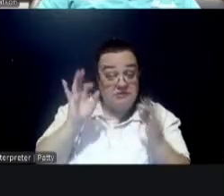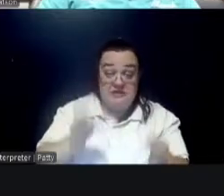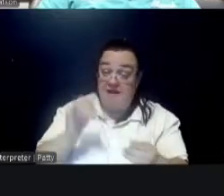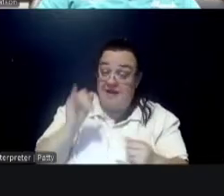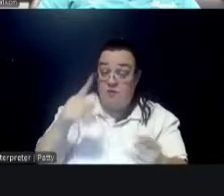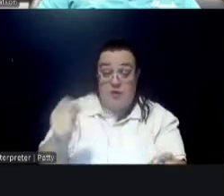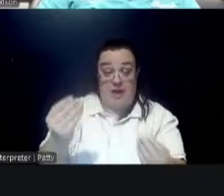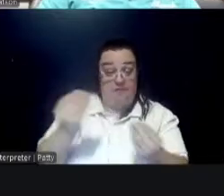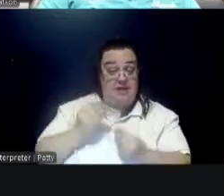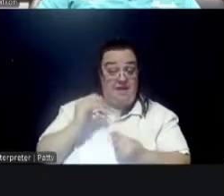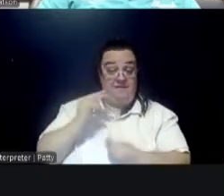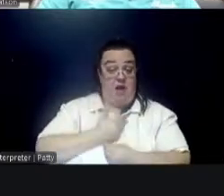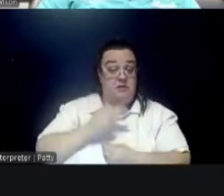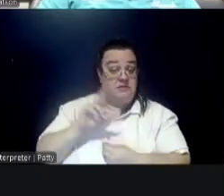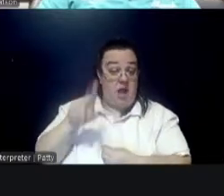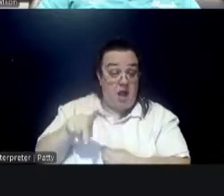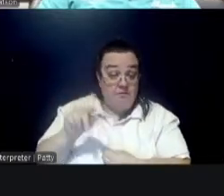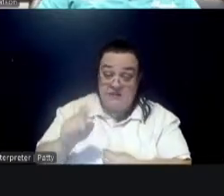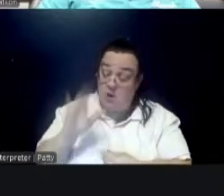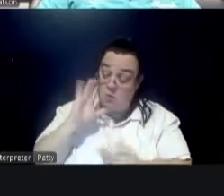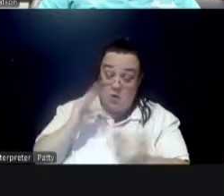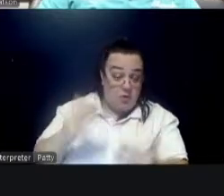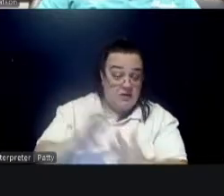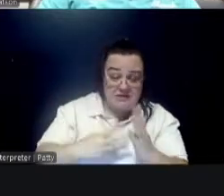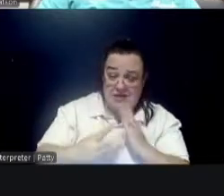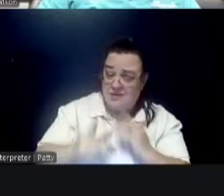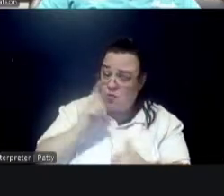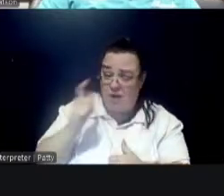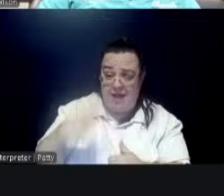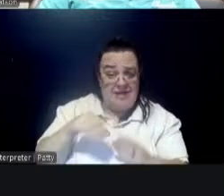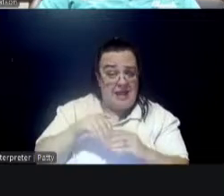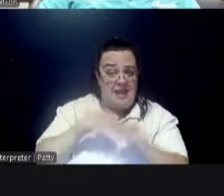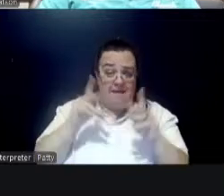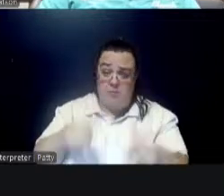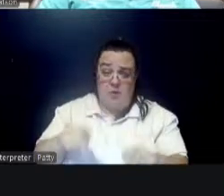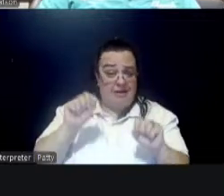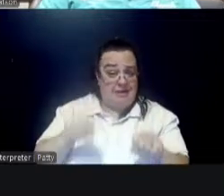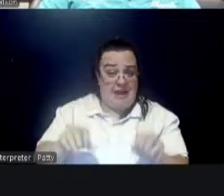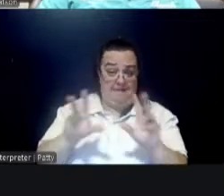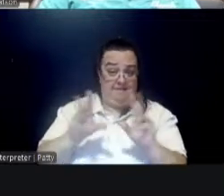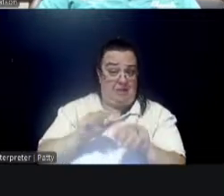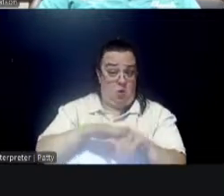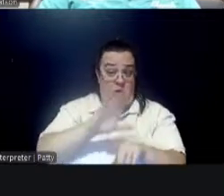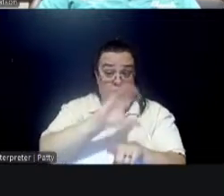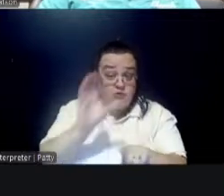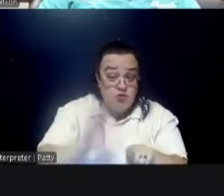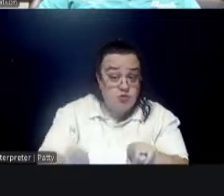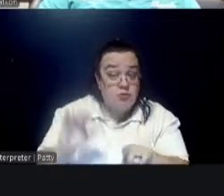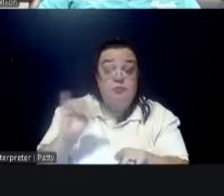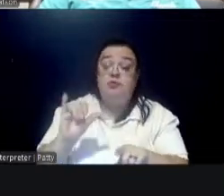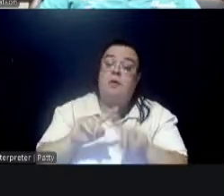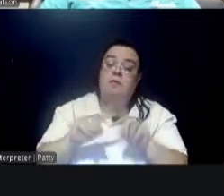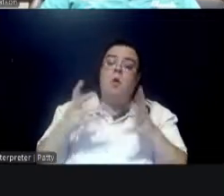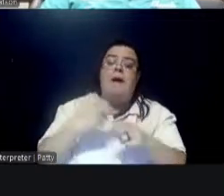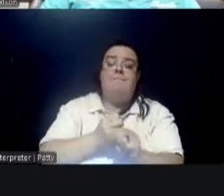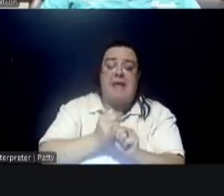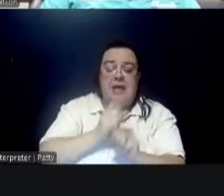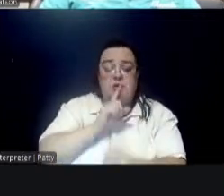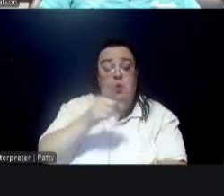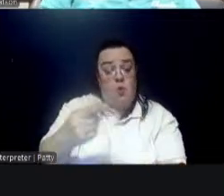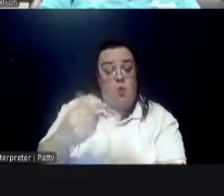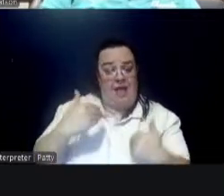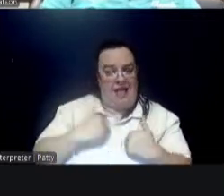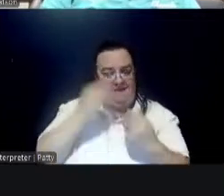update, we'll go ahead and schedule. It doesn't have to be in person; it can be a Zoom meeting as well. But just want to make sure that you have the information that you